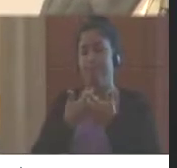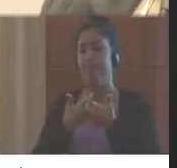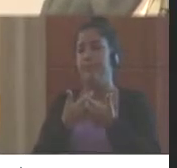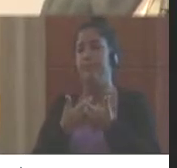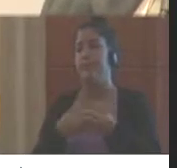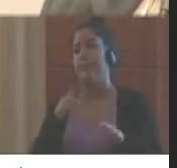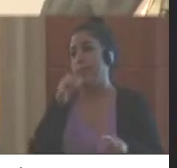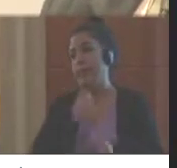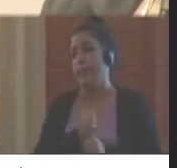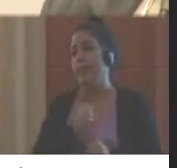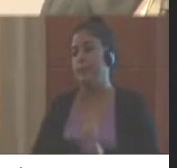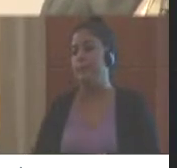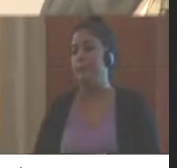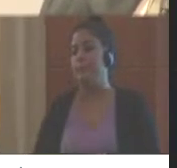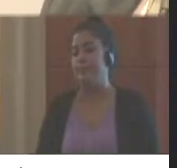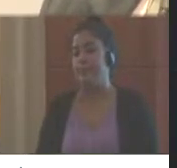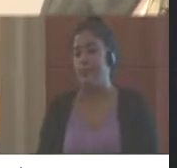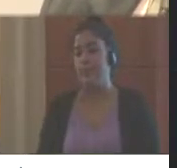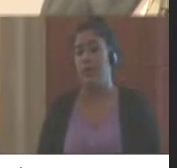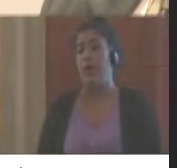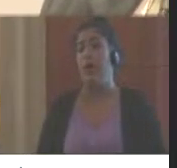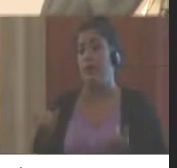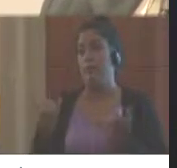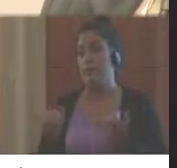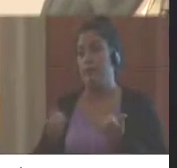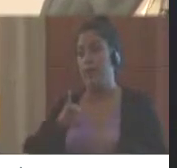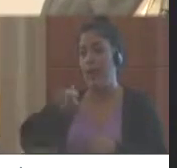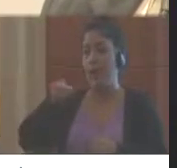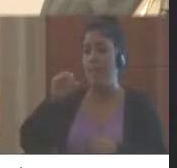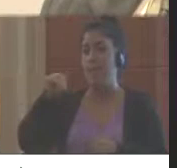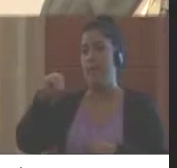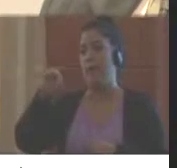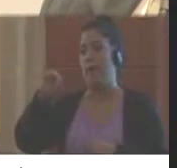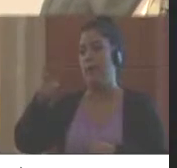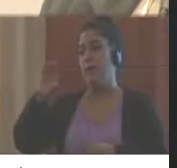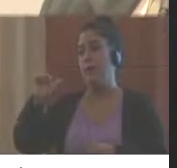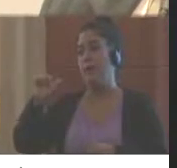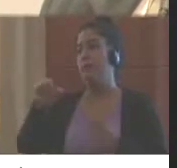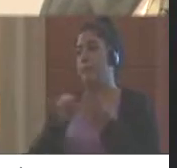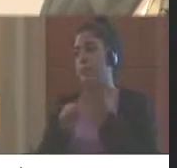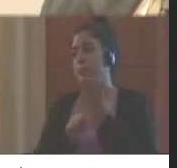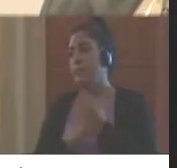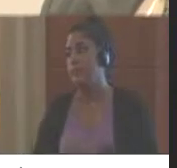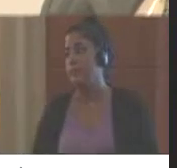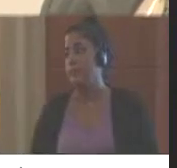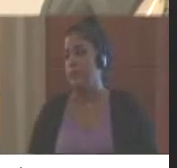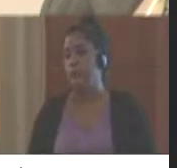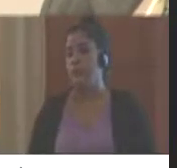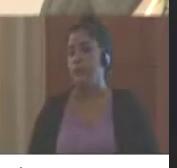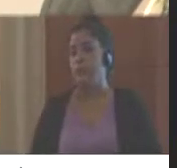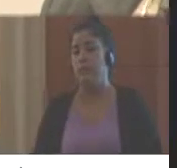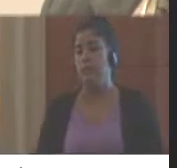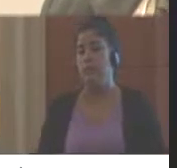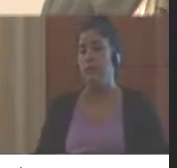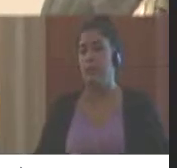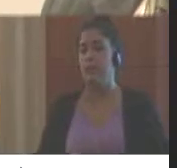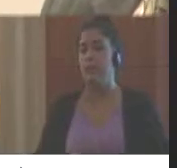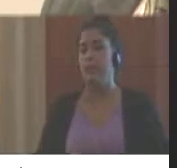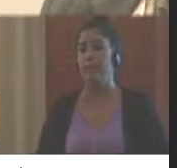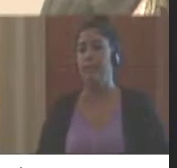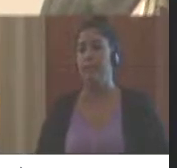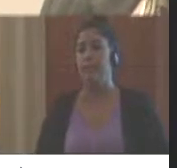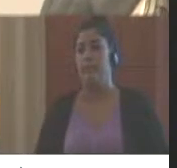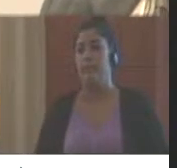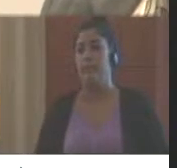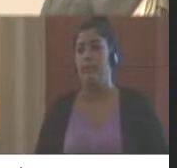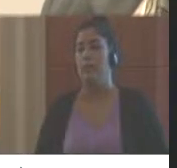This other question is not focused, but I will ask it directly to the Minister of Jamaica. It says, in a disaster, the person who